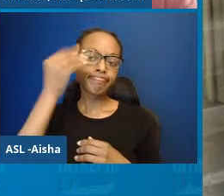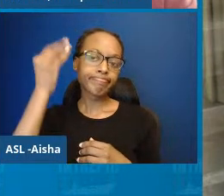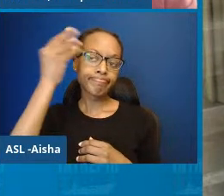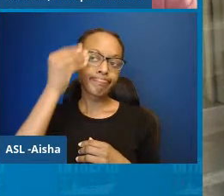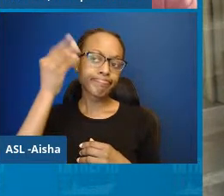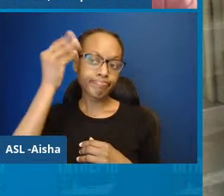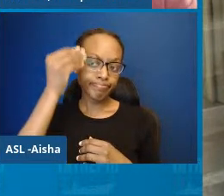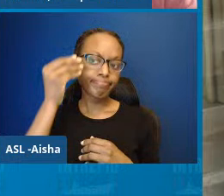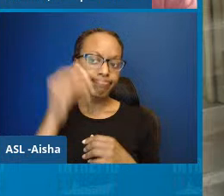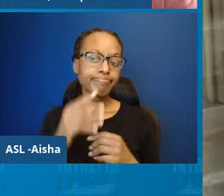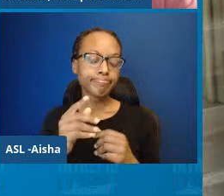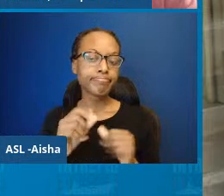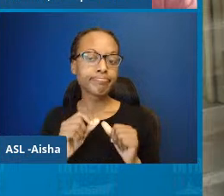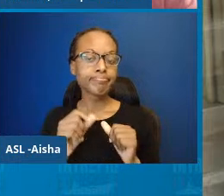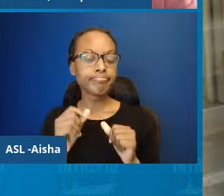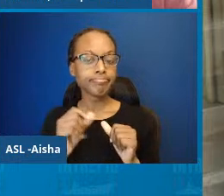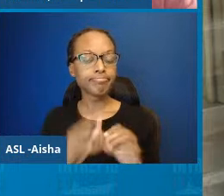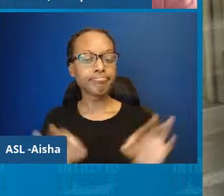specific